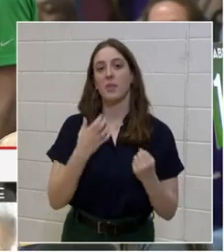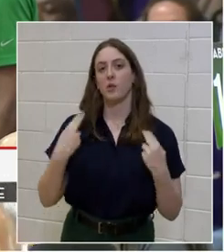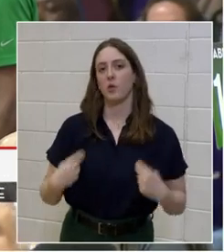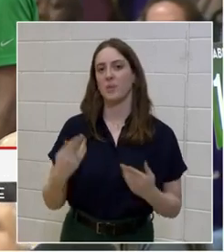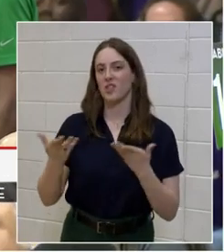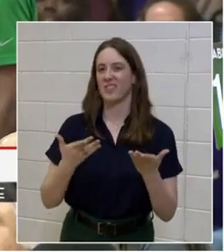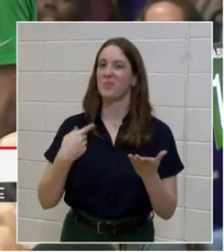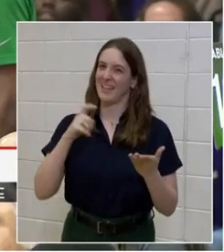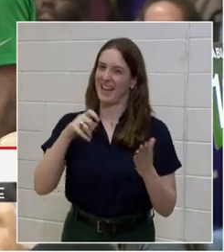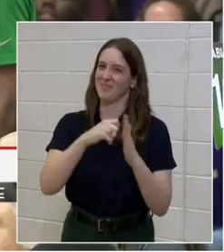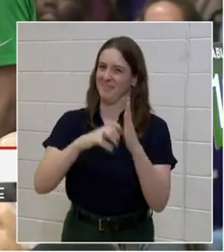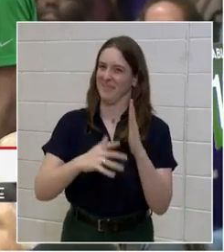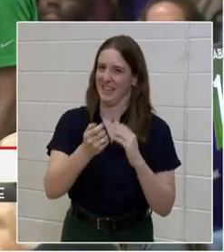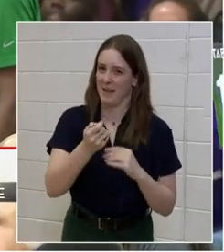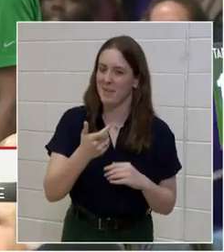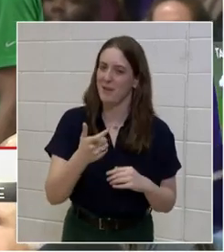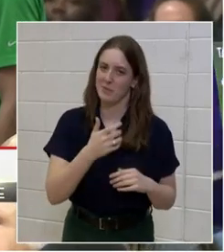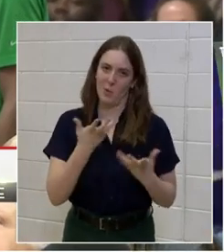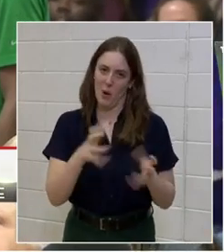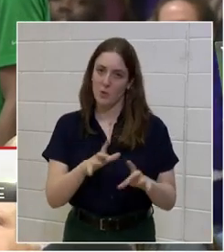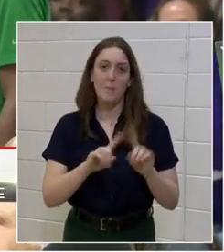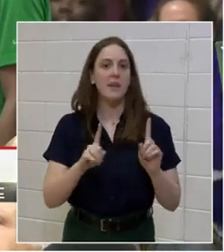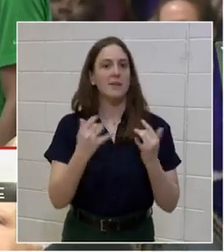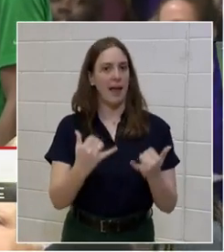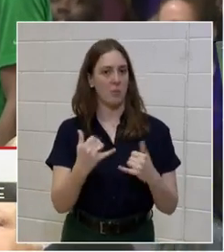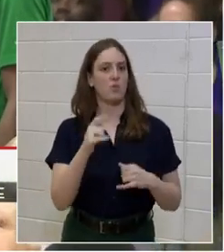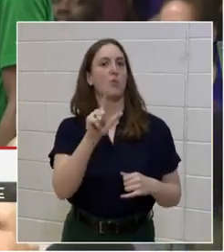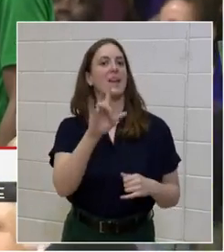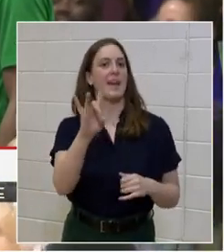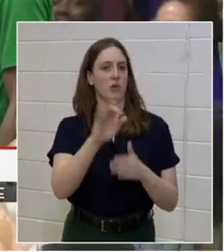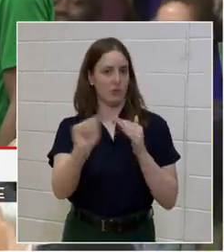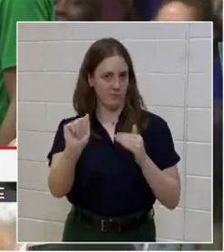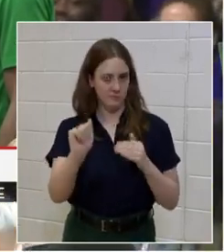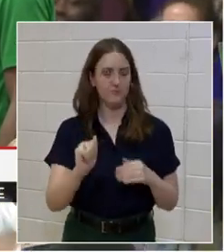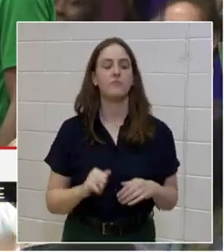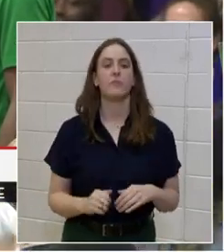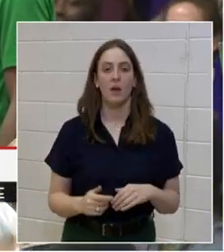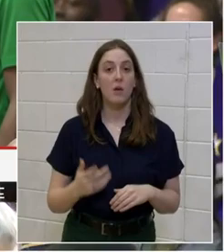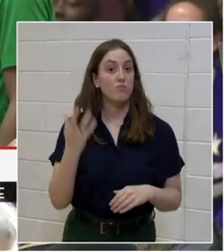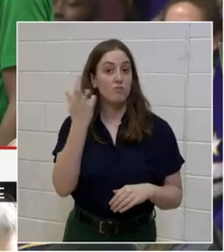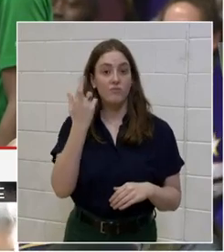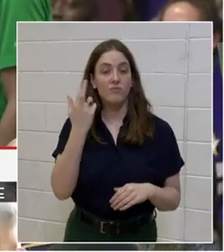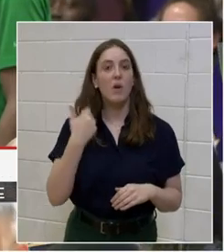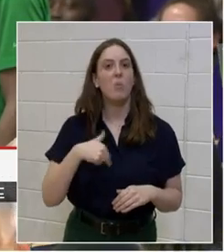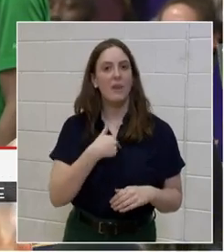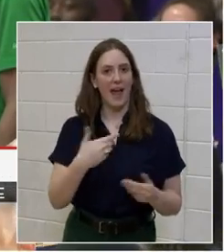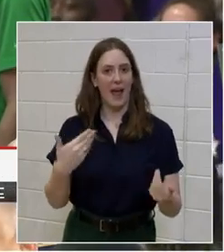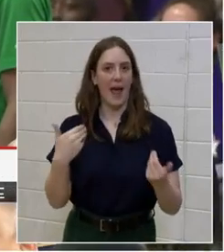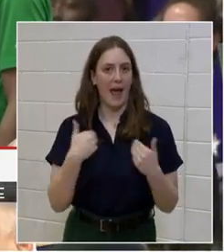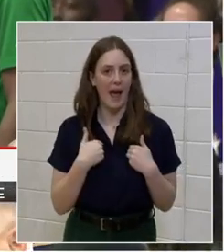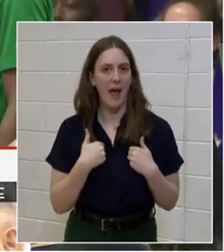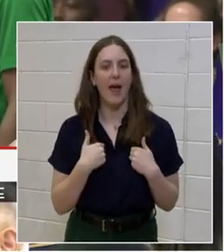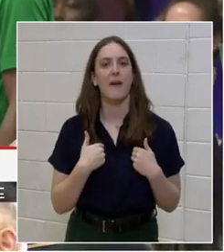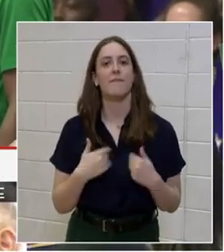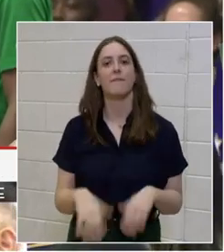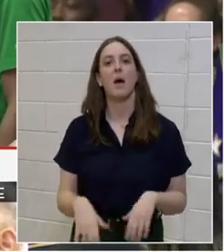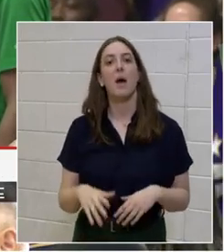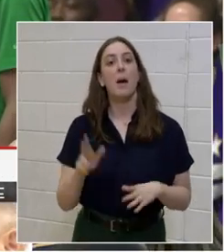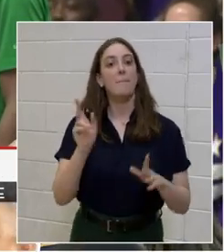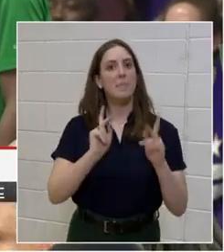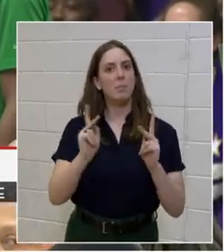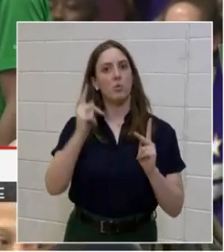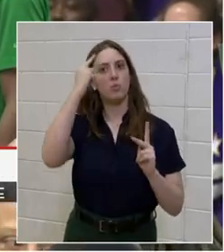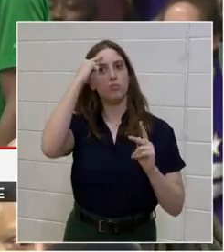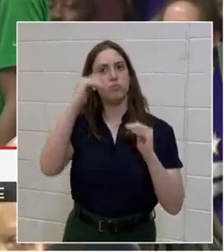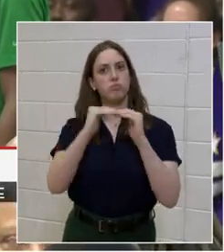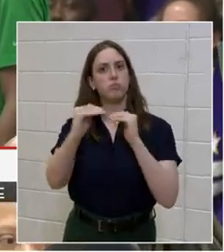had to take a little bit, didn't want to, but 28. And we did that because if we have whole people, stable-minded people who are not worried